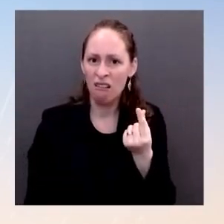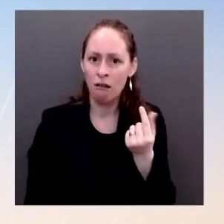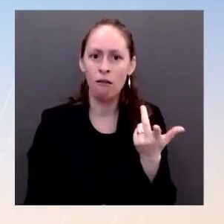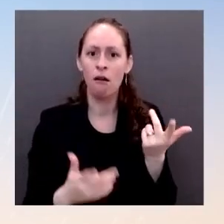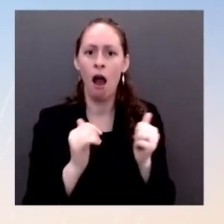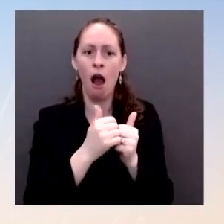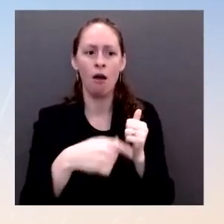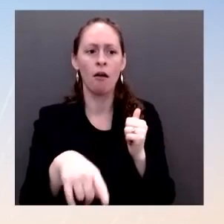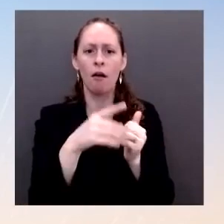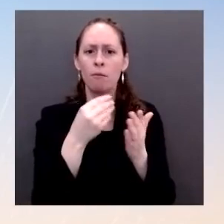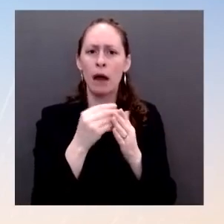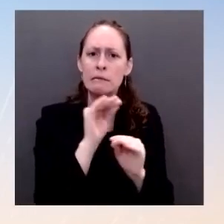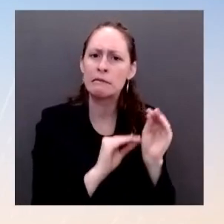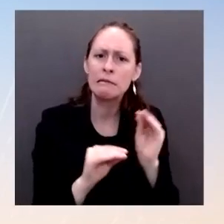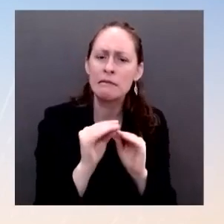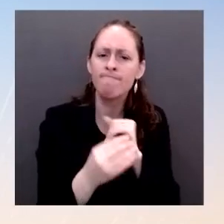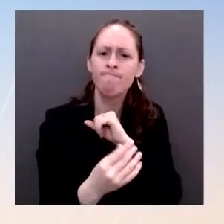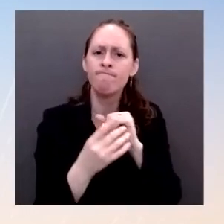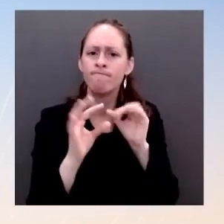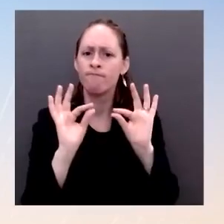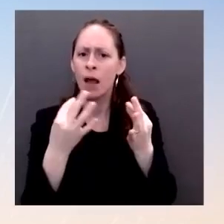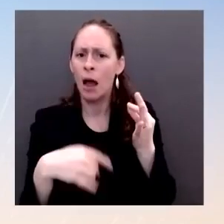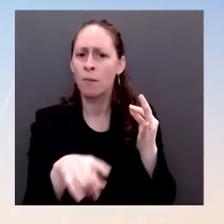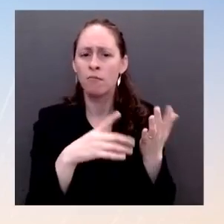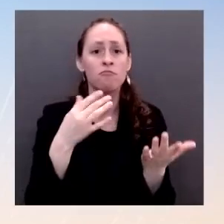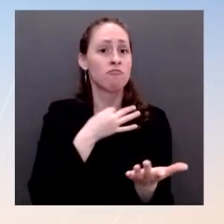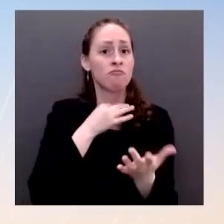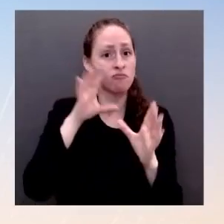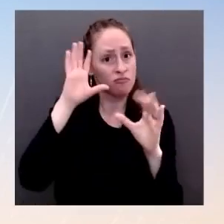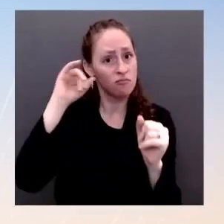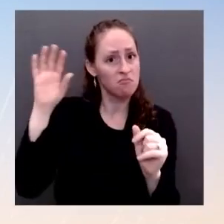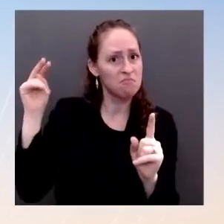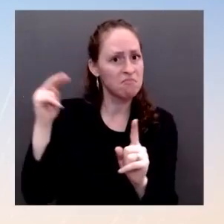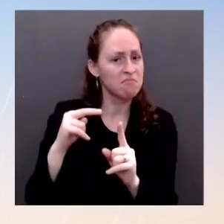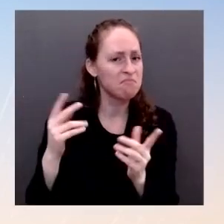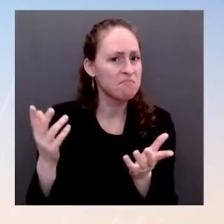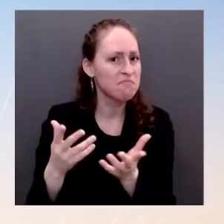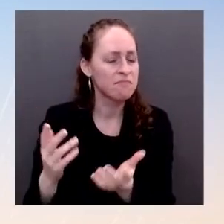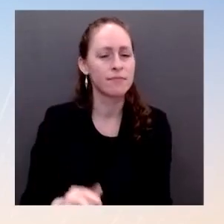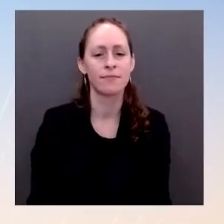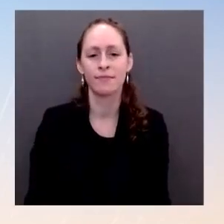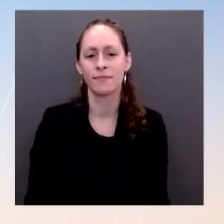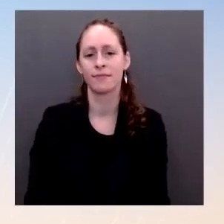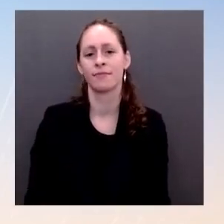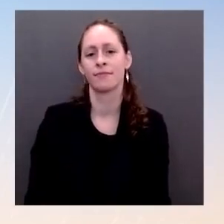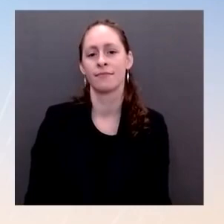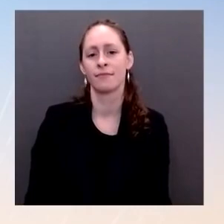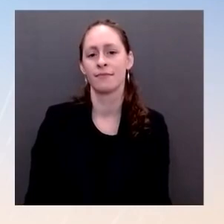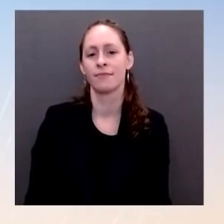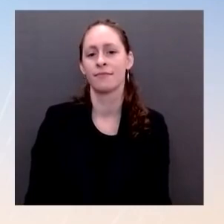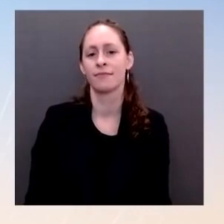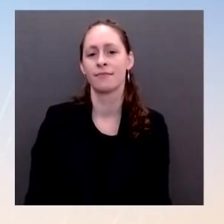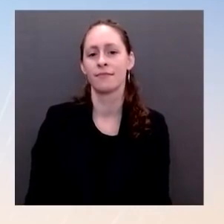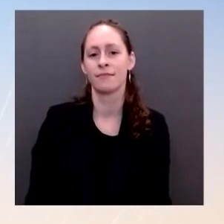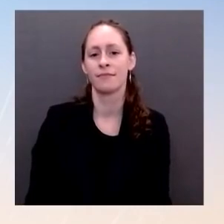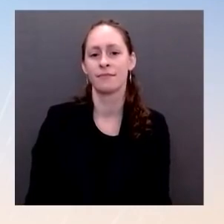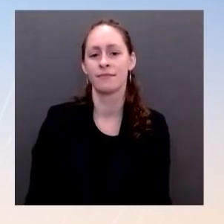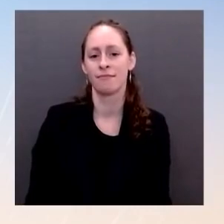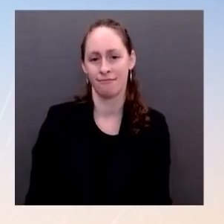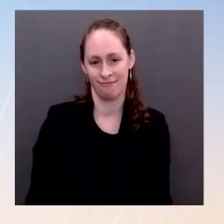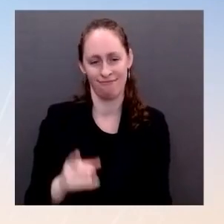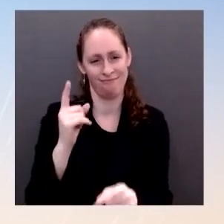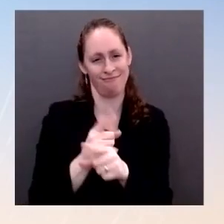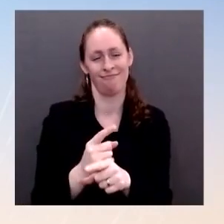on this sort of question? I think it's unlikely we'll weigh in from here, as much as they've asked for public comment, but I can certainly check with our economic team and